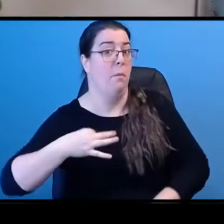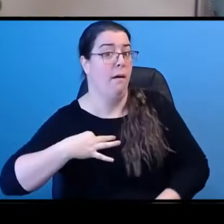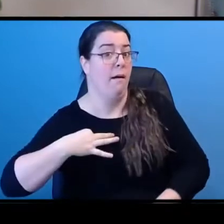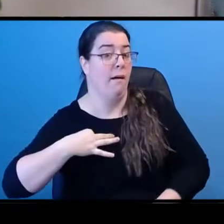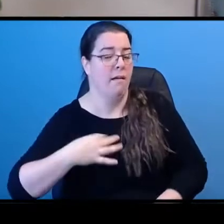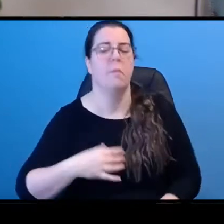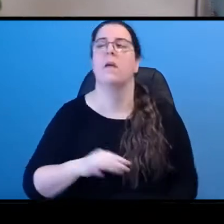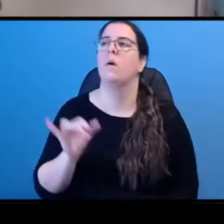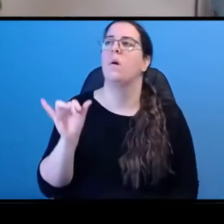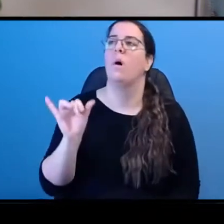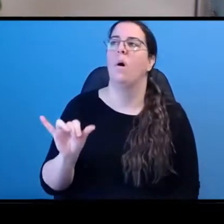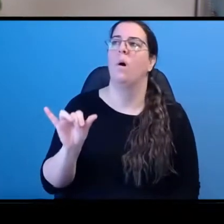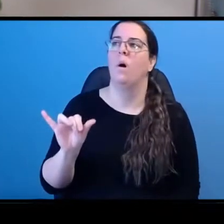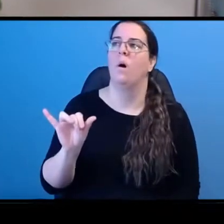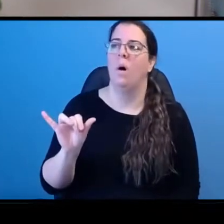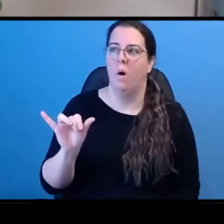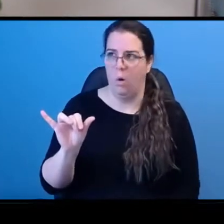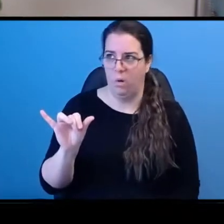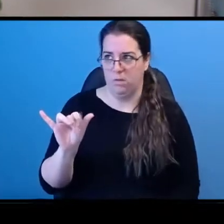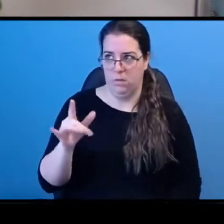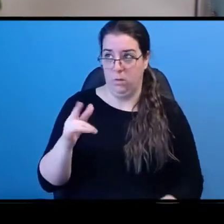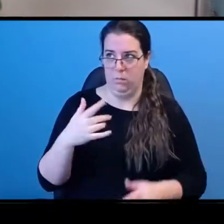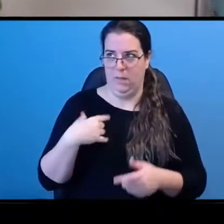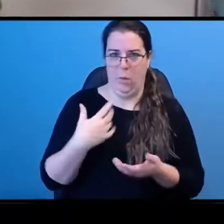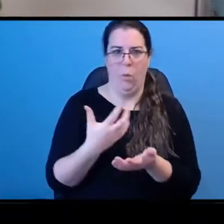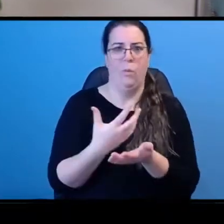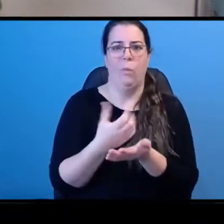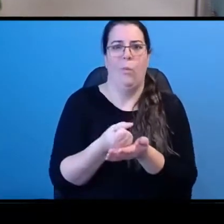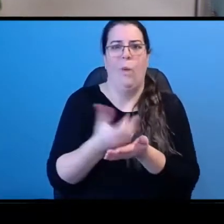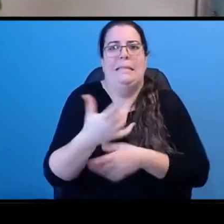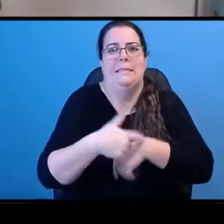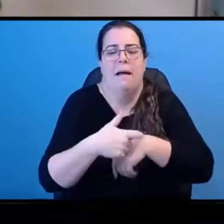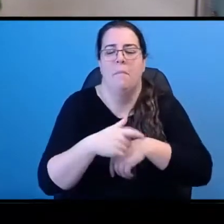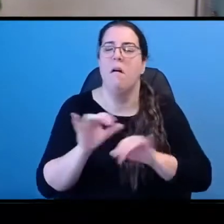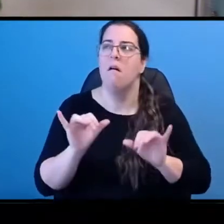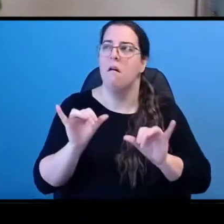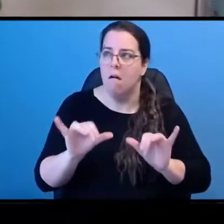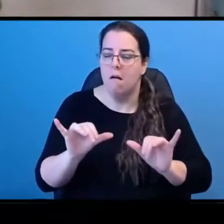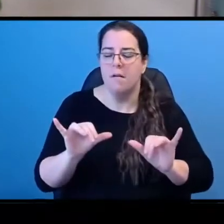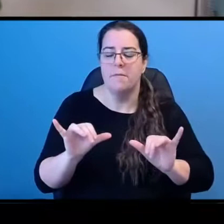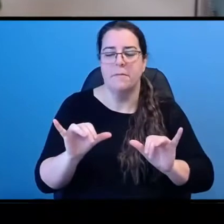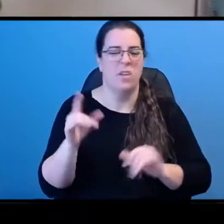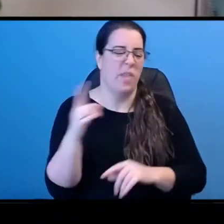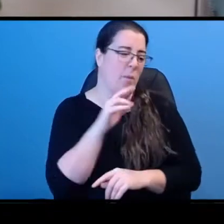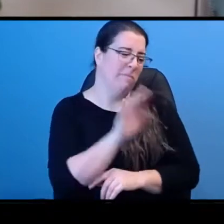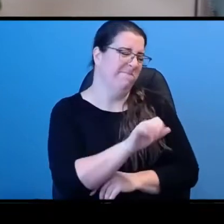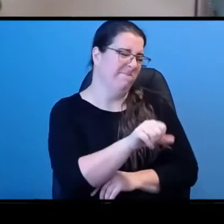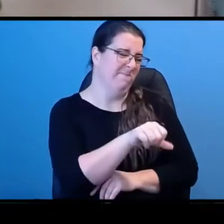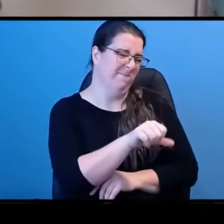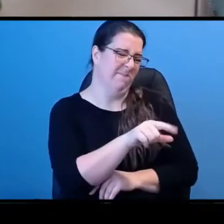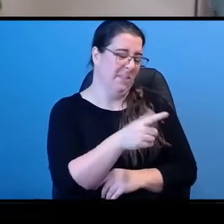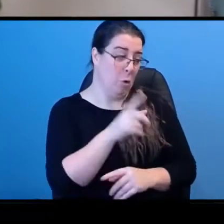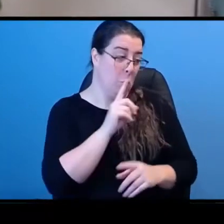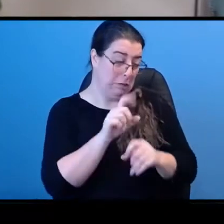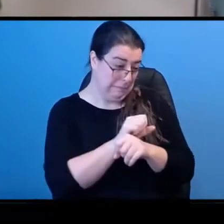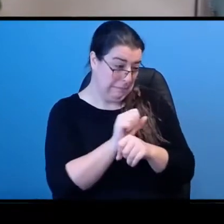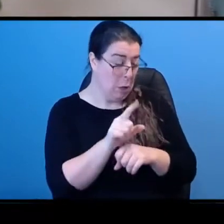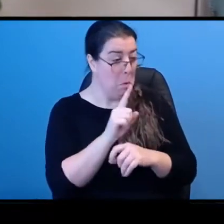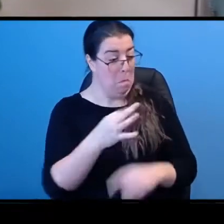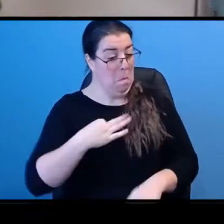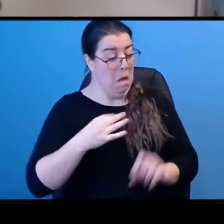this, because the likelihood of you receiving funding for this project is low. And so that can be helpful too, just to know those things.